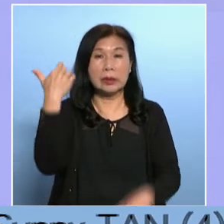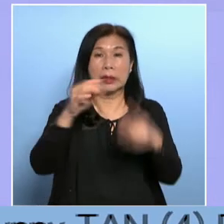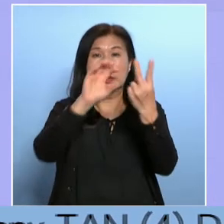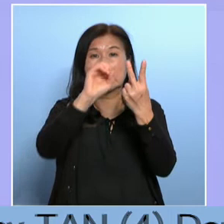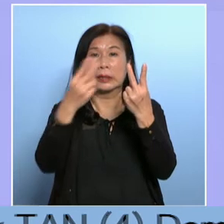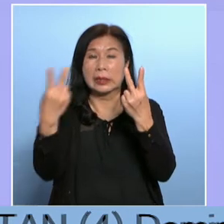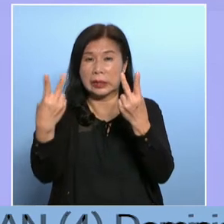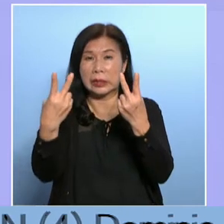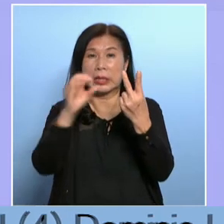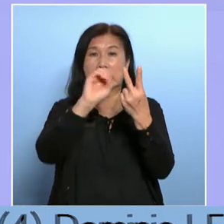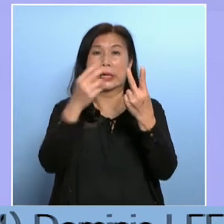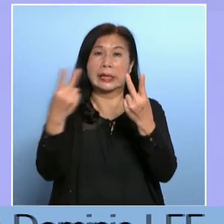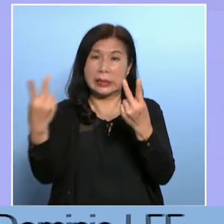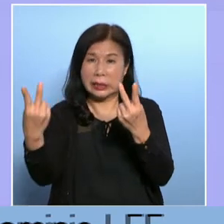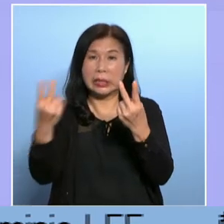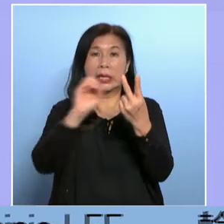of severity,